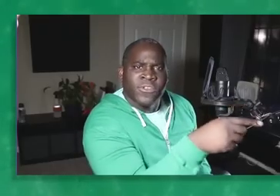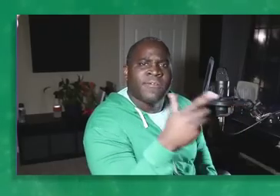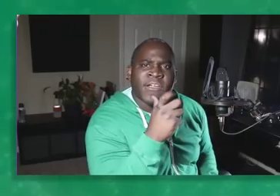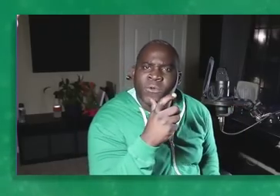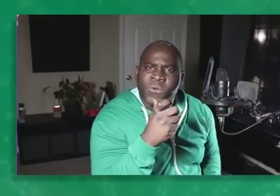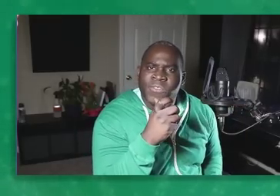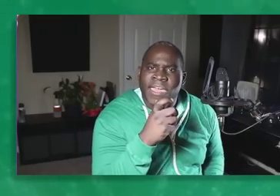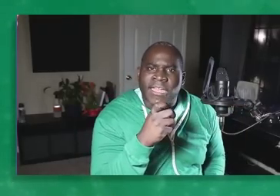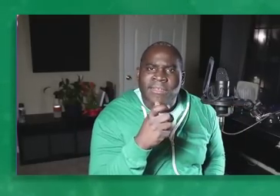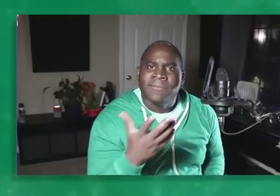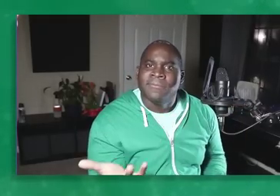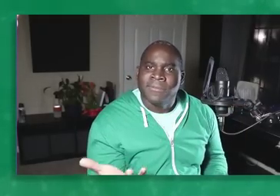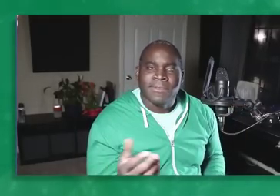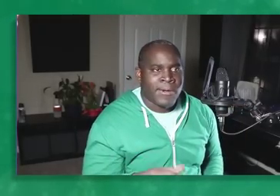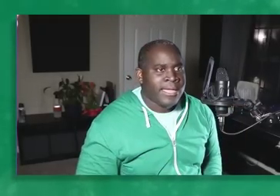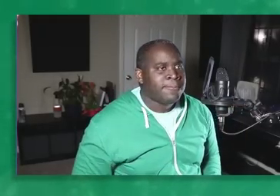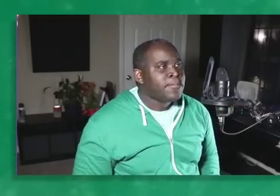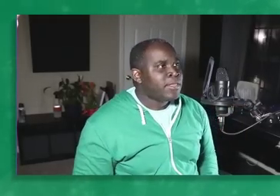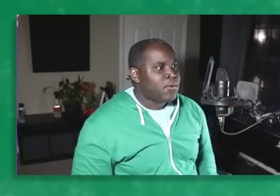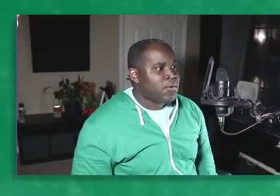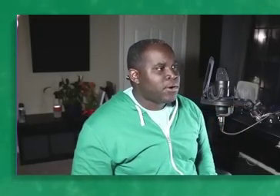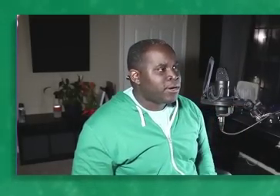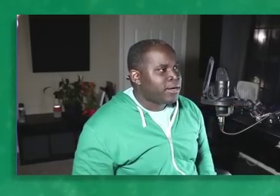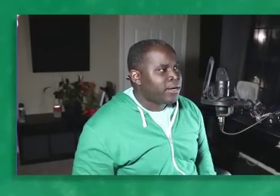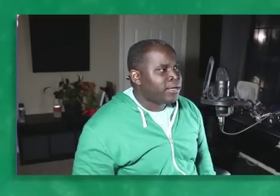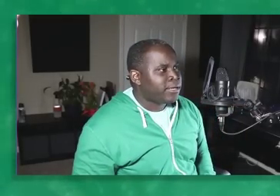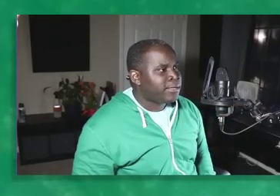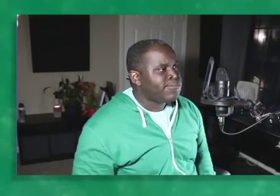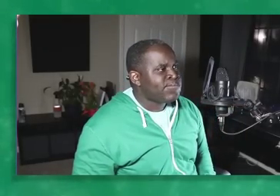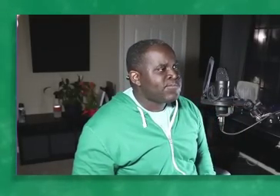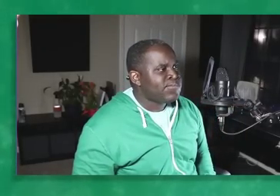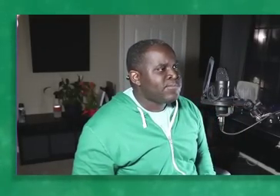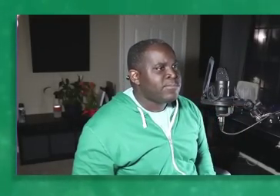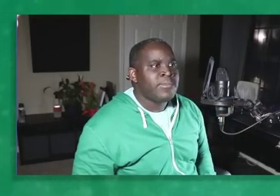that person over there, who's that? Right? Or,